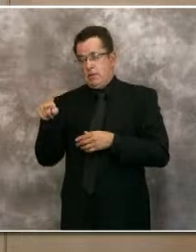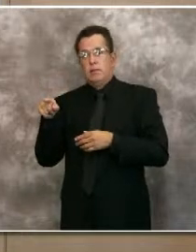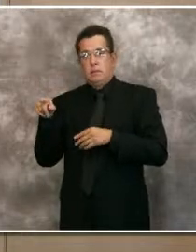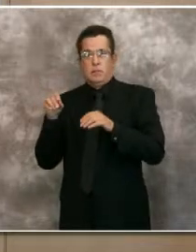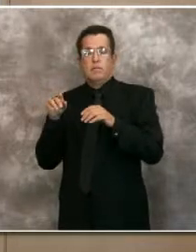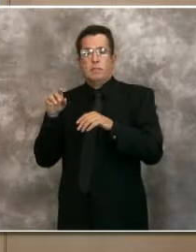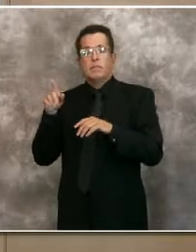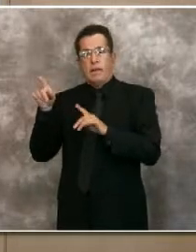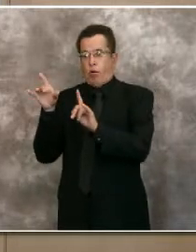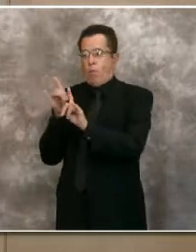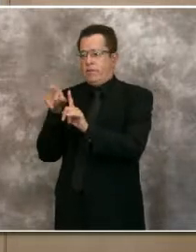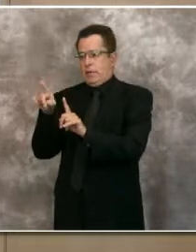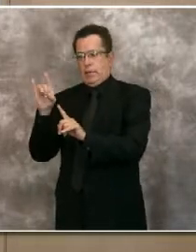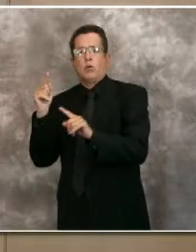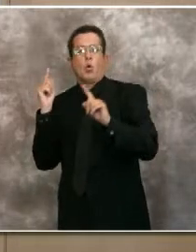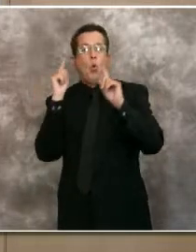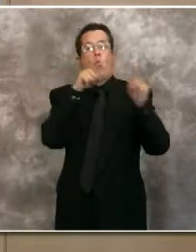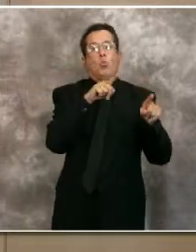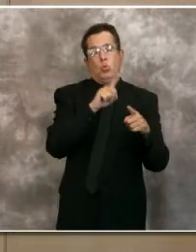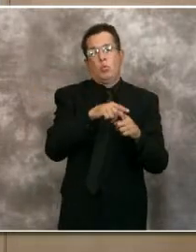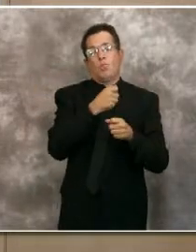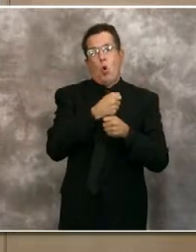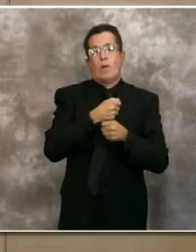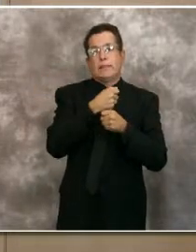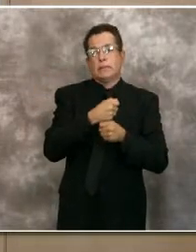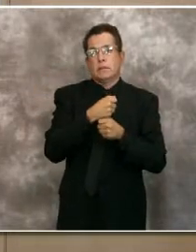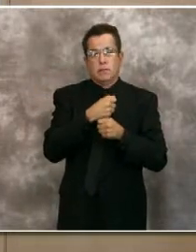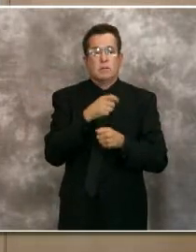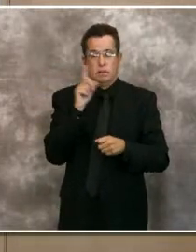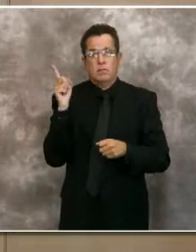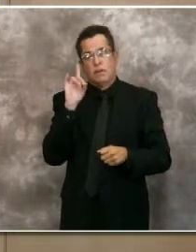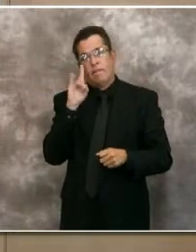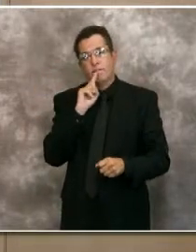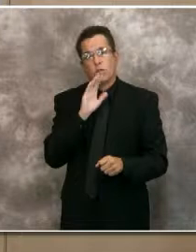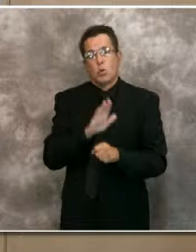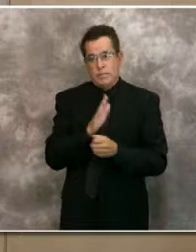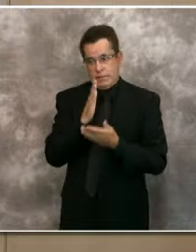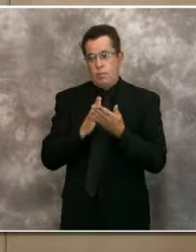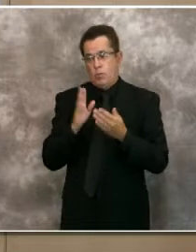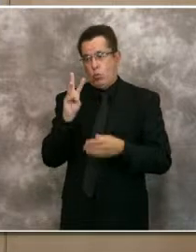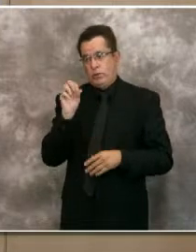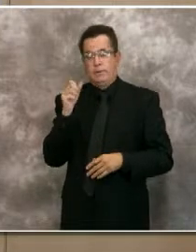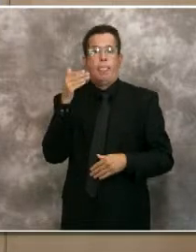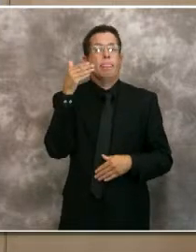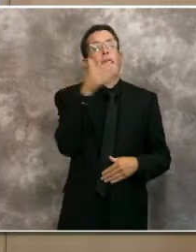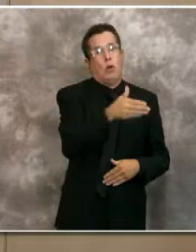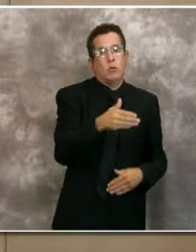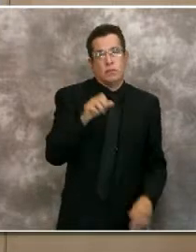the protest and was confirmed. So I'll just say that.